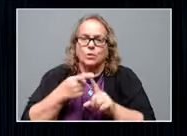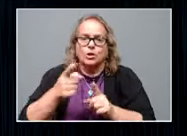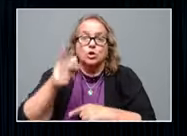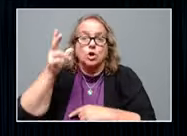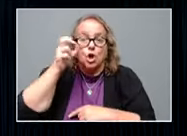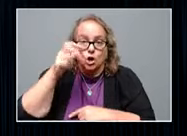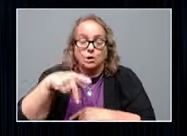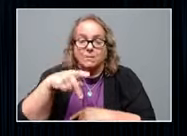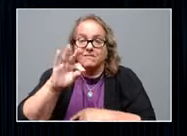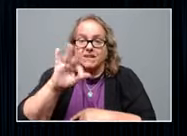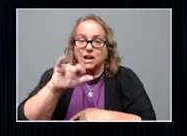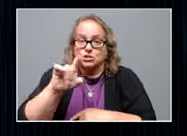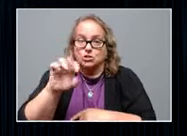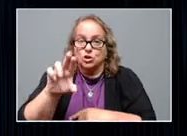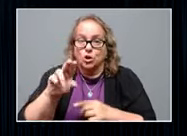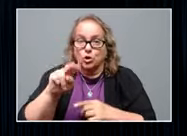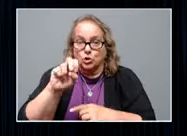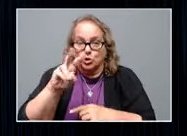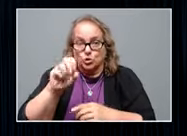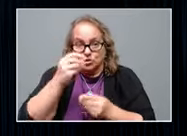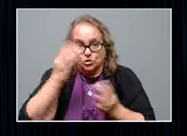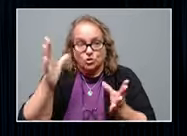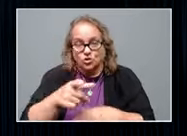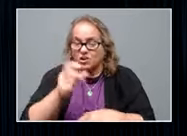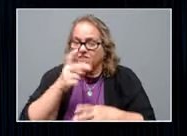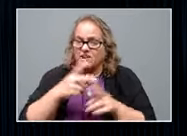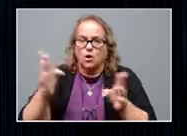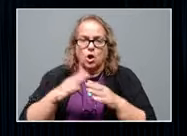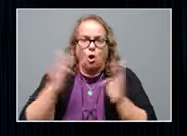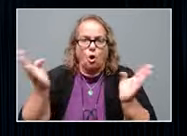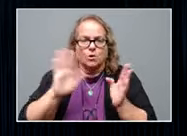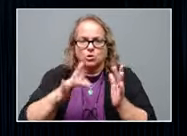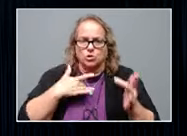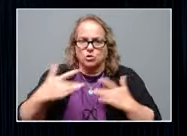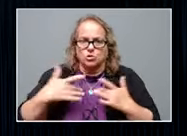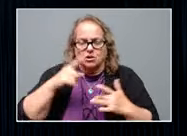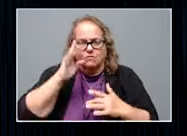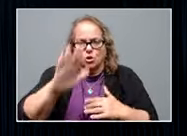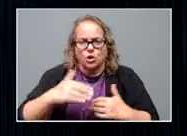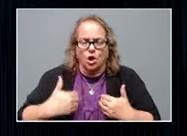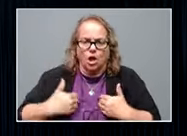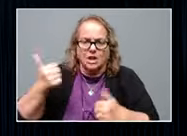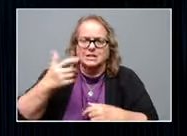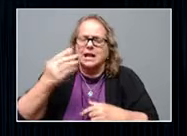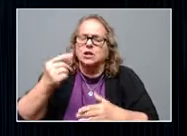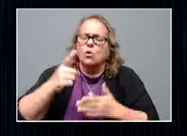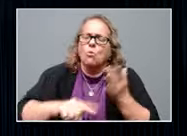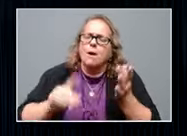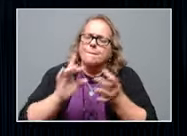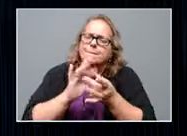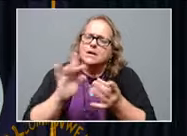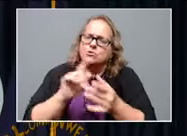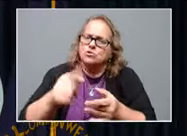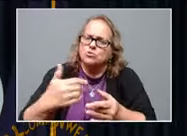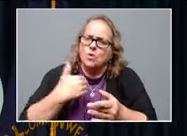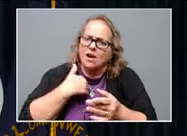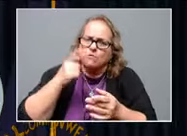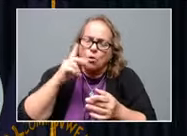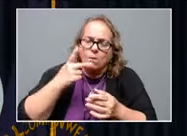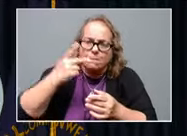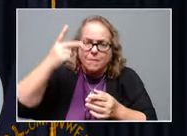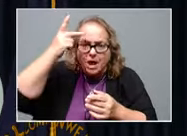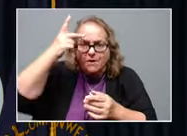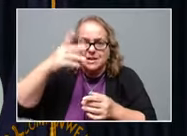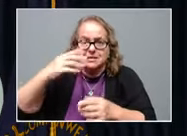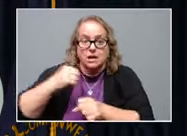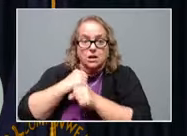Because you've been very open about concerns for your youngest. And what message do you have to parents and guardians who, even if they've been